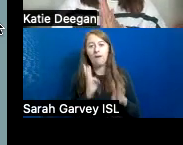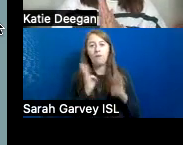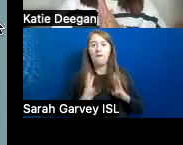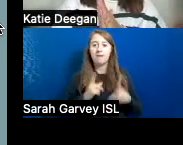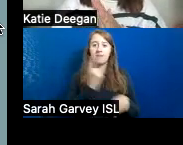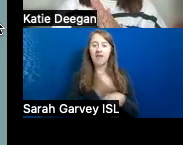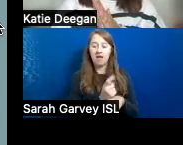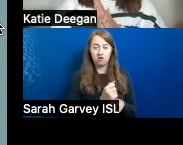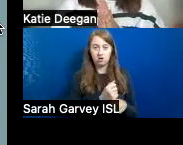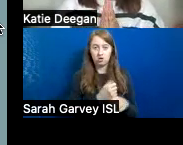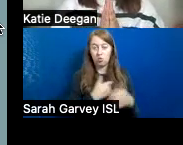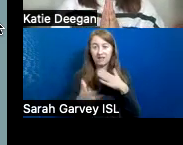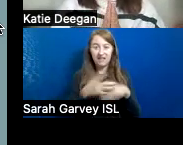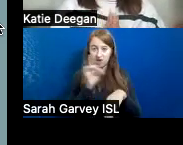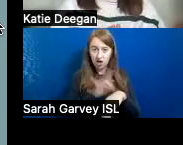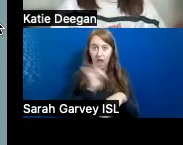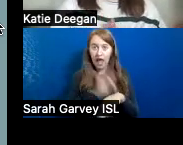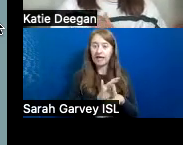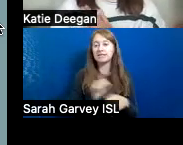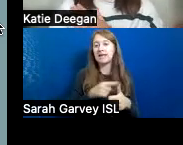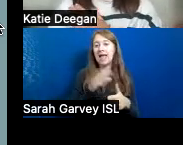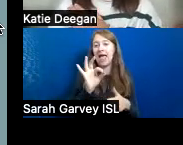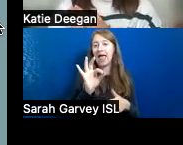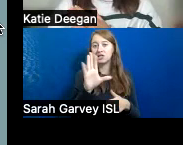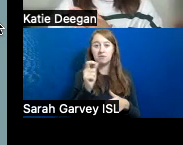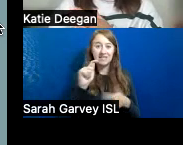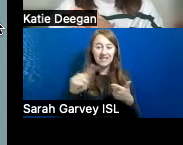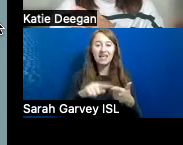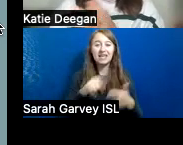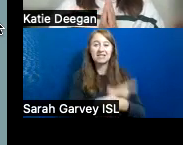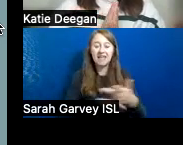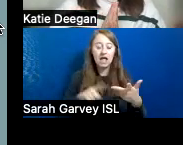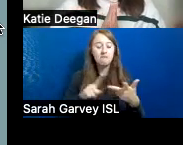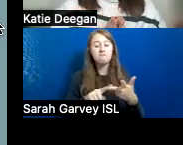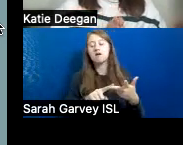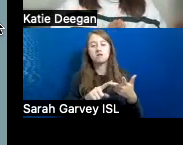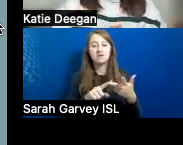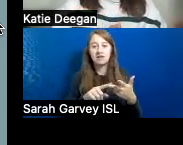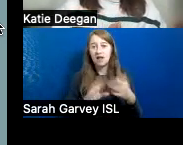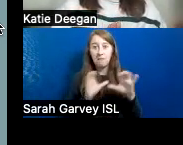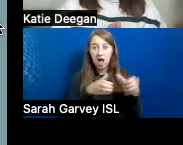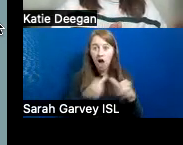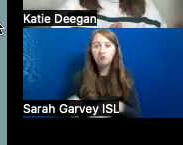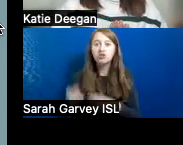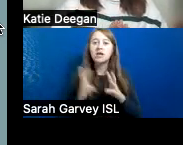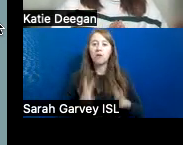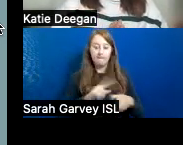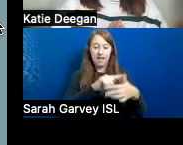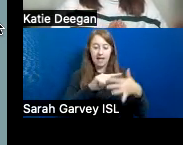women, we want to see disabled women, and we want to make sure that we